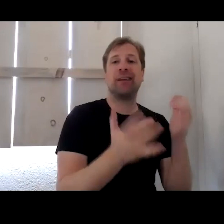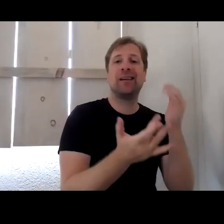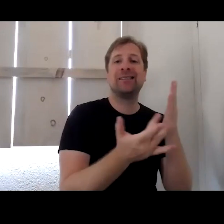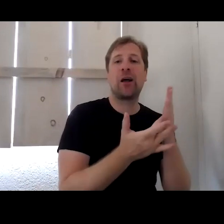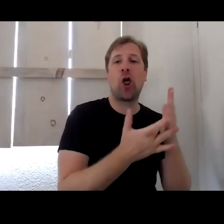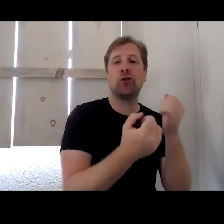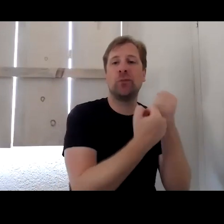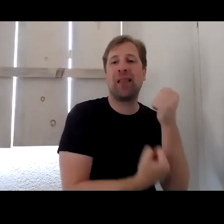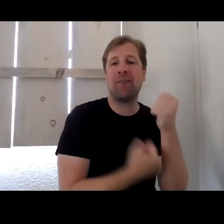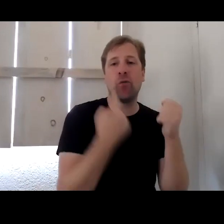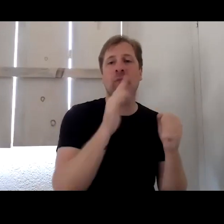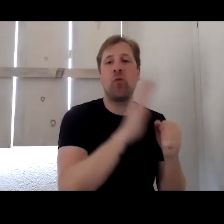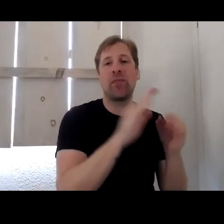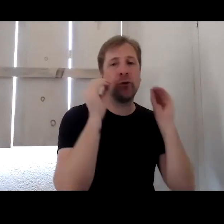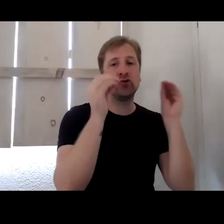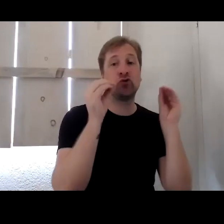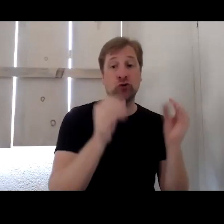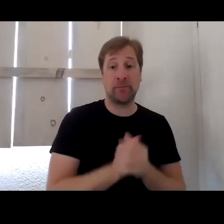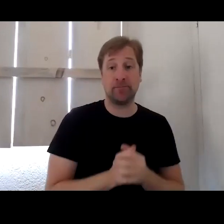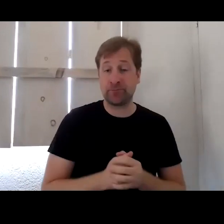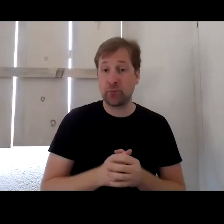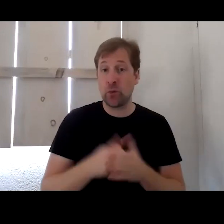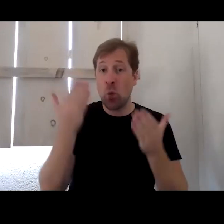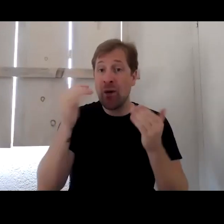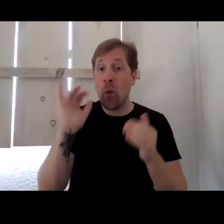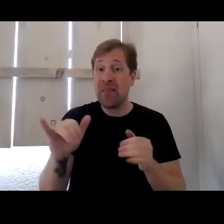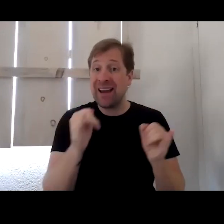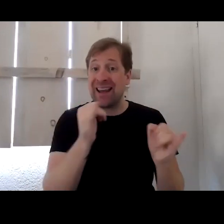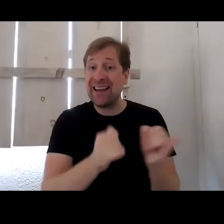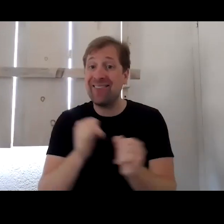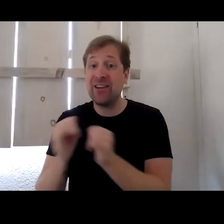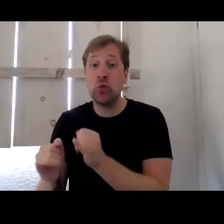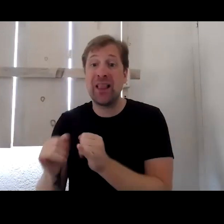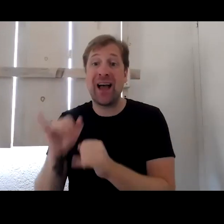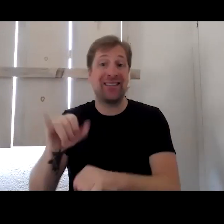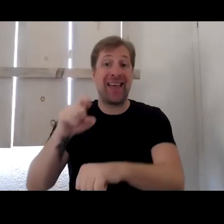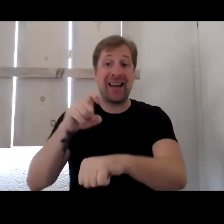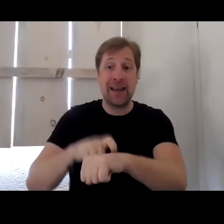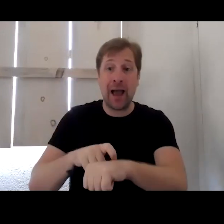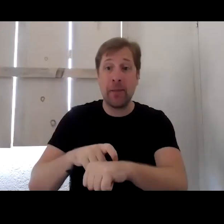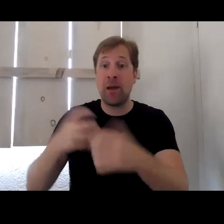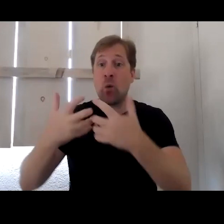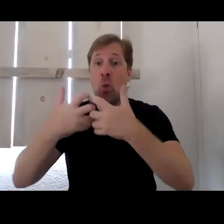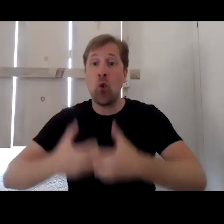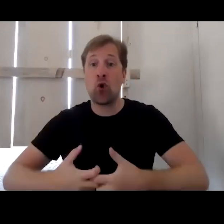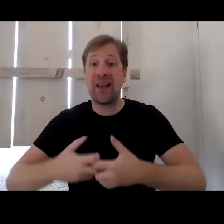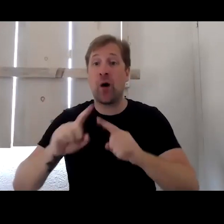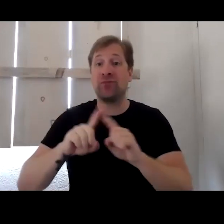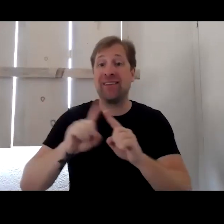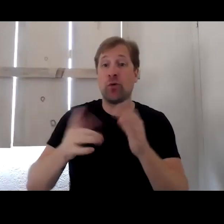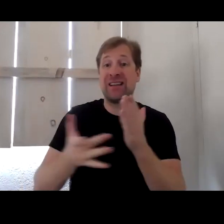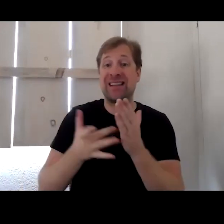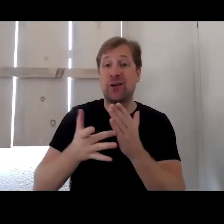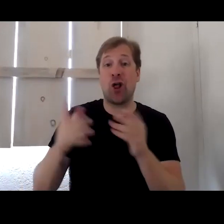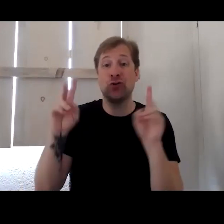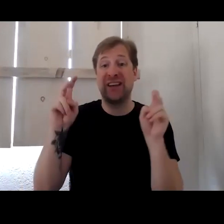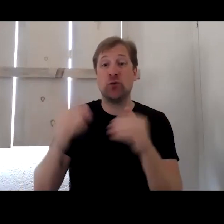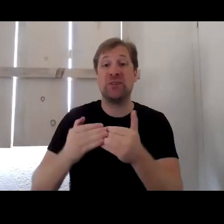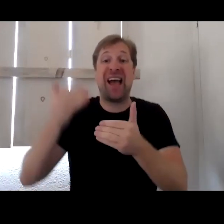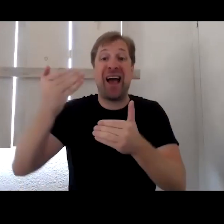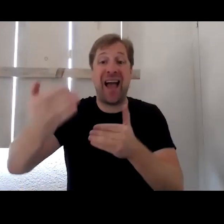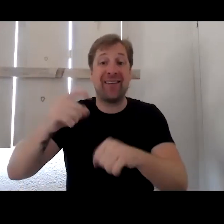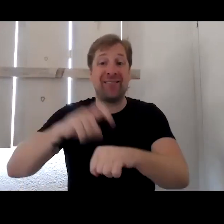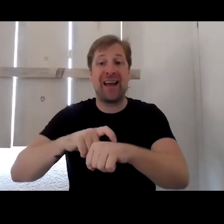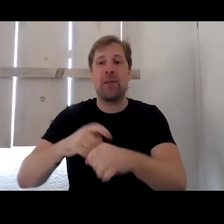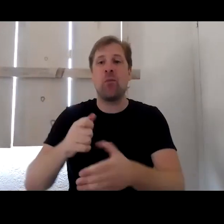instruction. We hope that this individualized time and working out technology issues ahead of time will help us